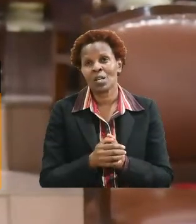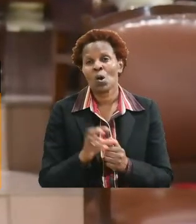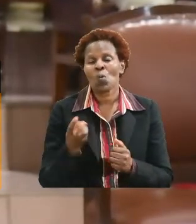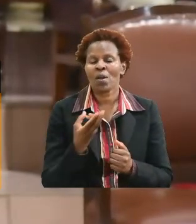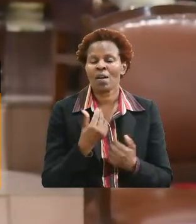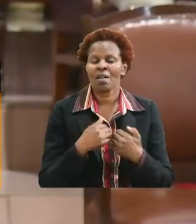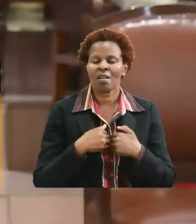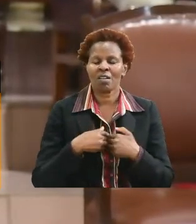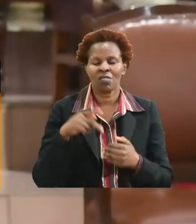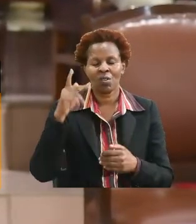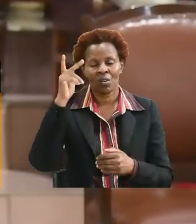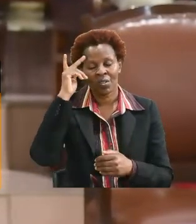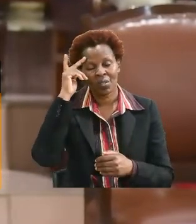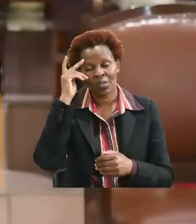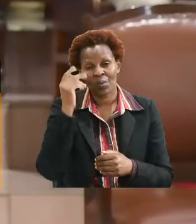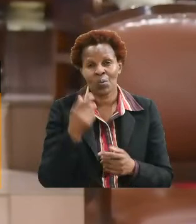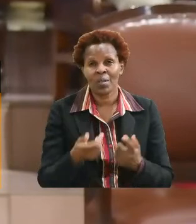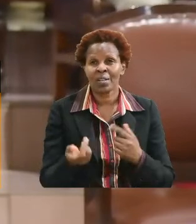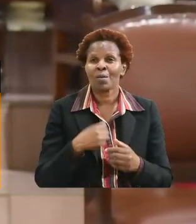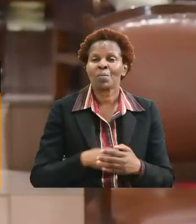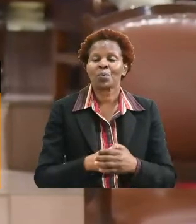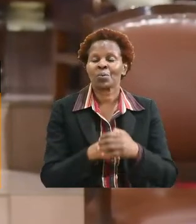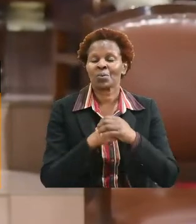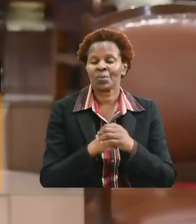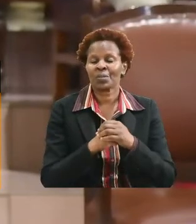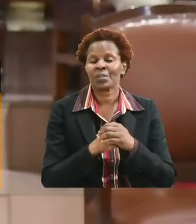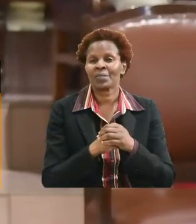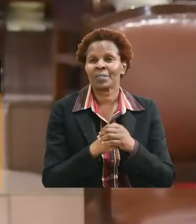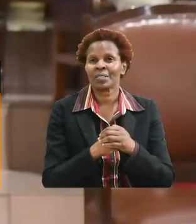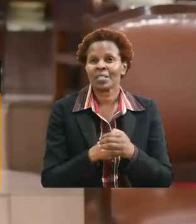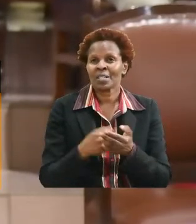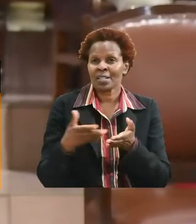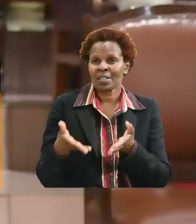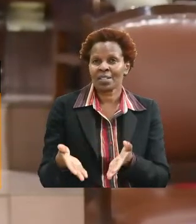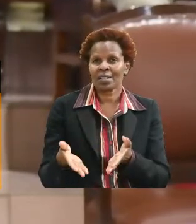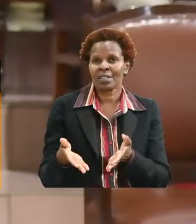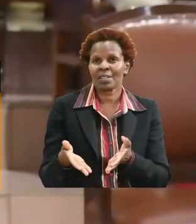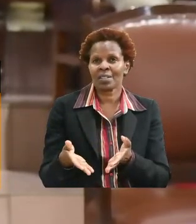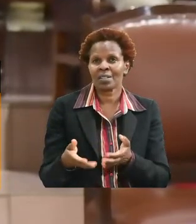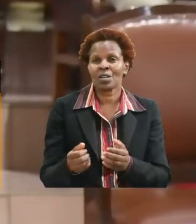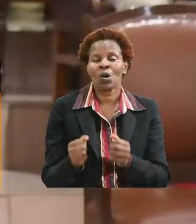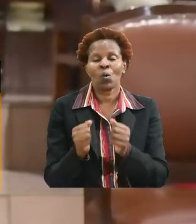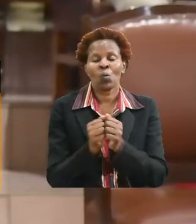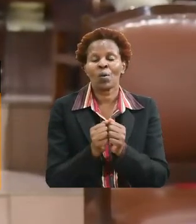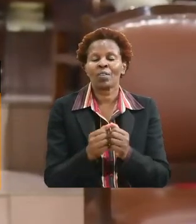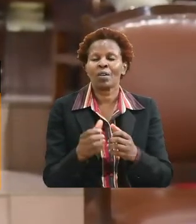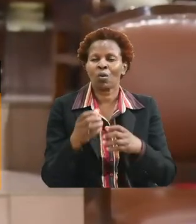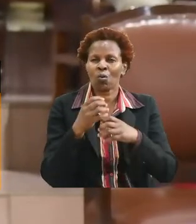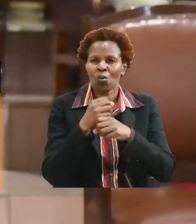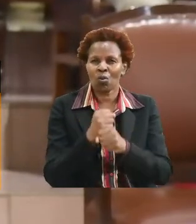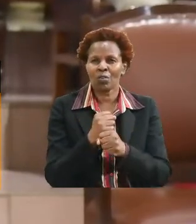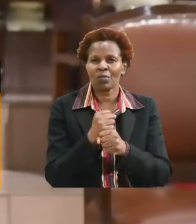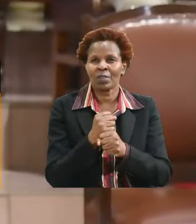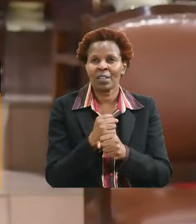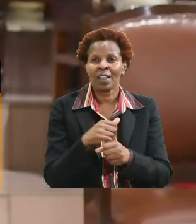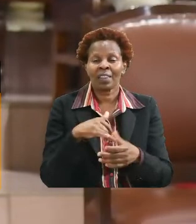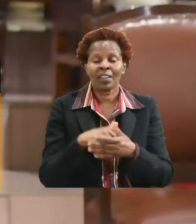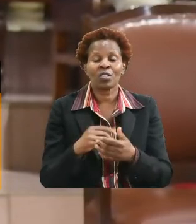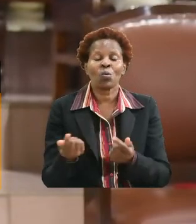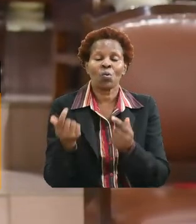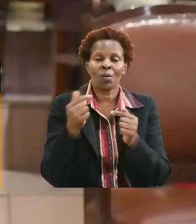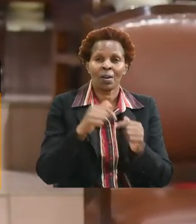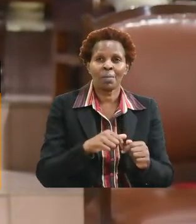enlightened, we come to the place of worship with confidence that we have come to meet with the only